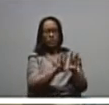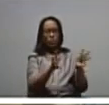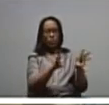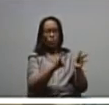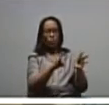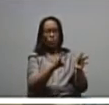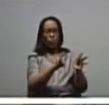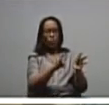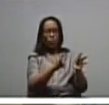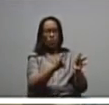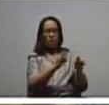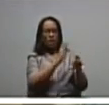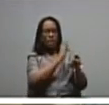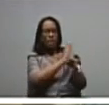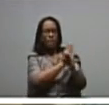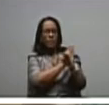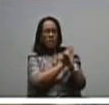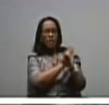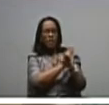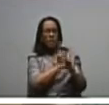that confines us.